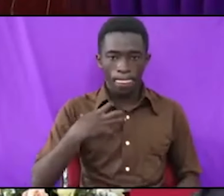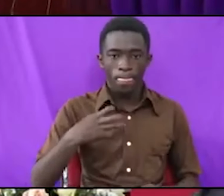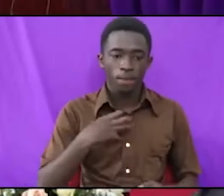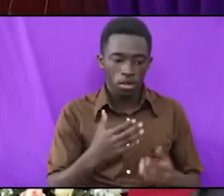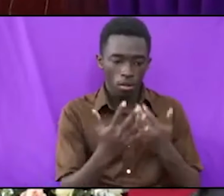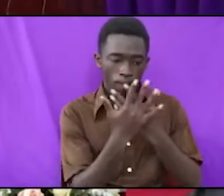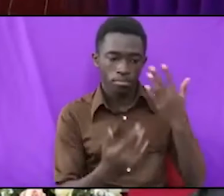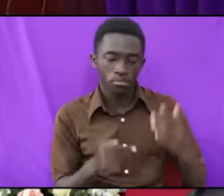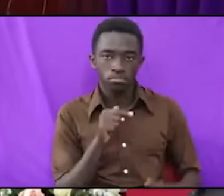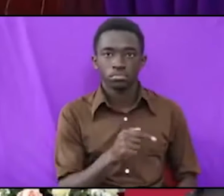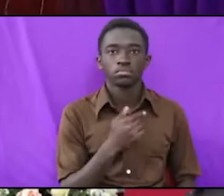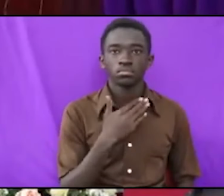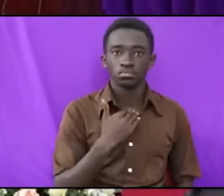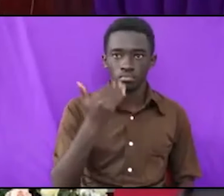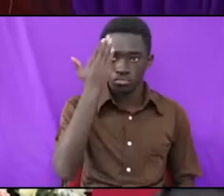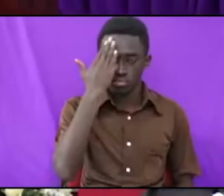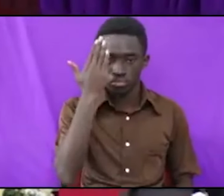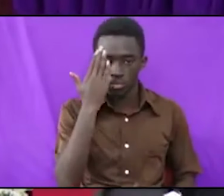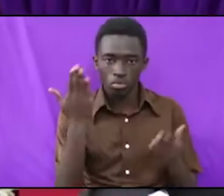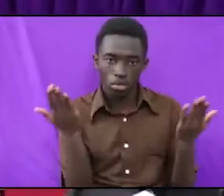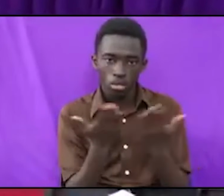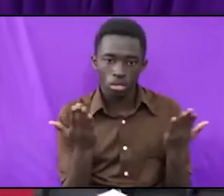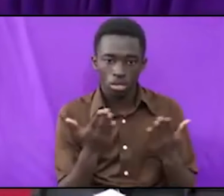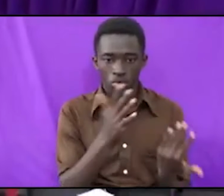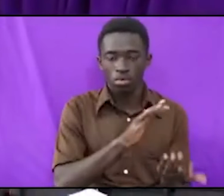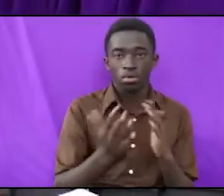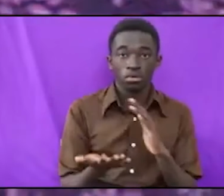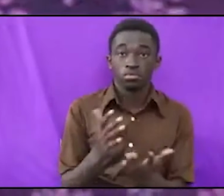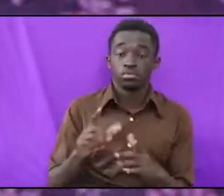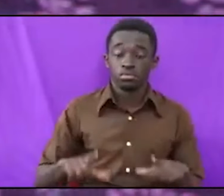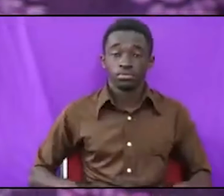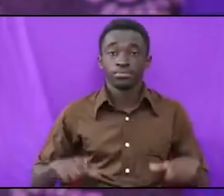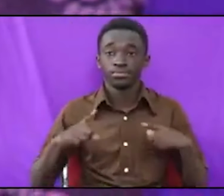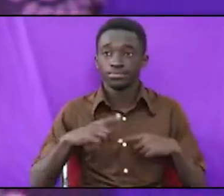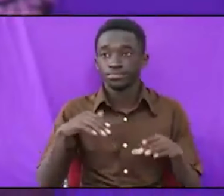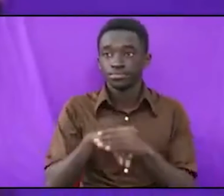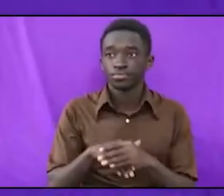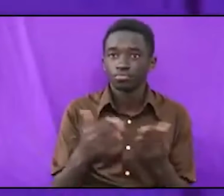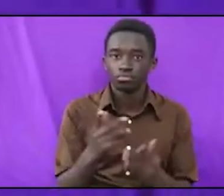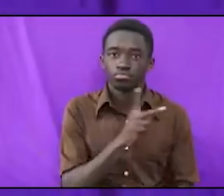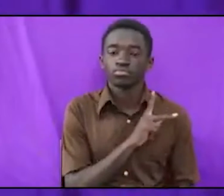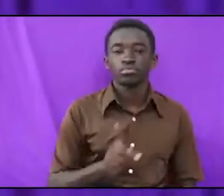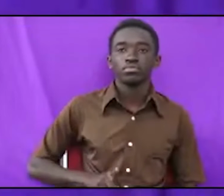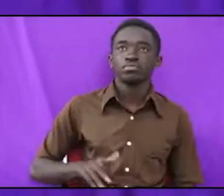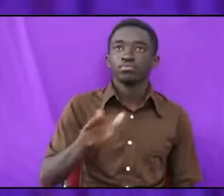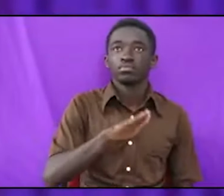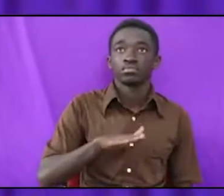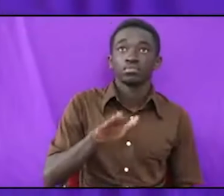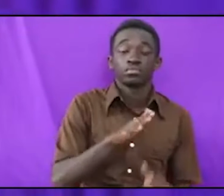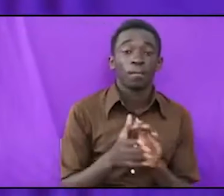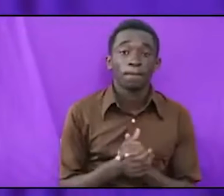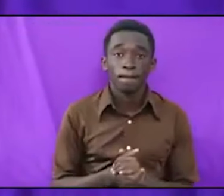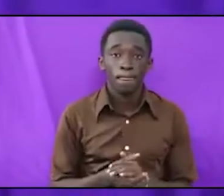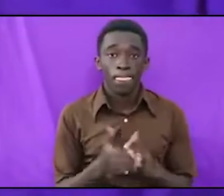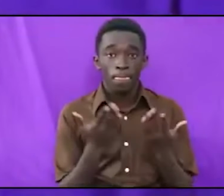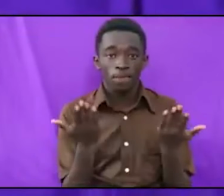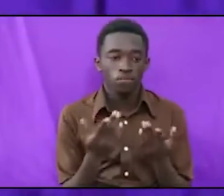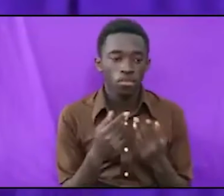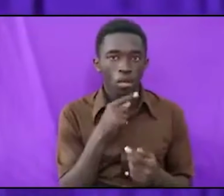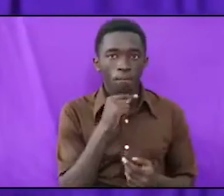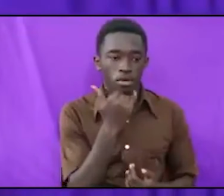They know what it is to be in the royal palace. And so these young men are picked, and